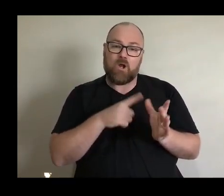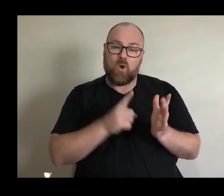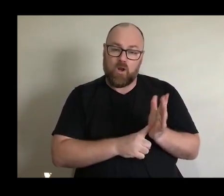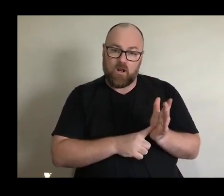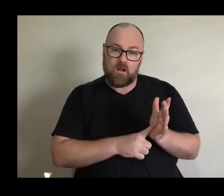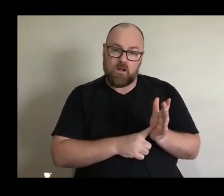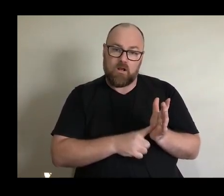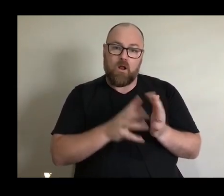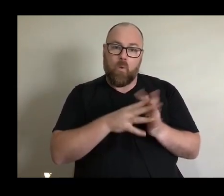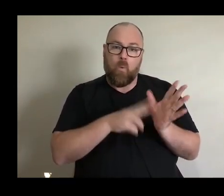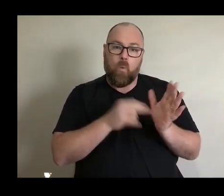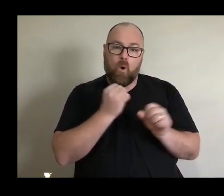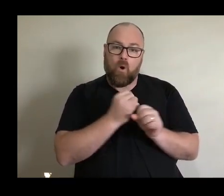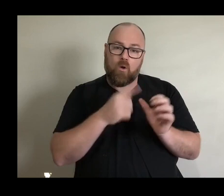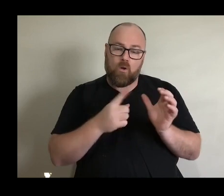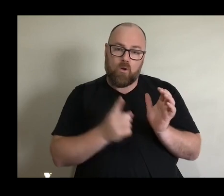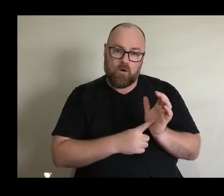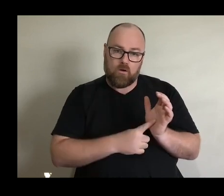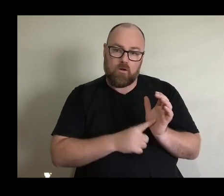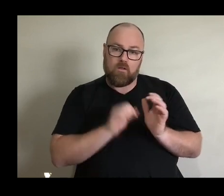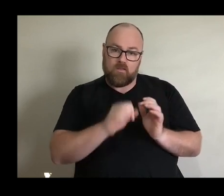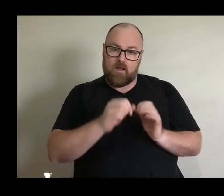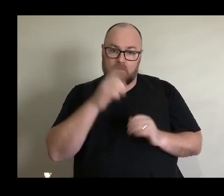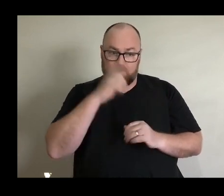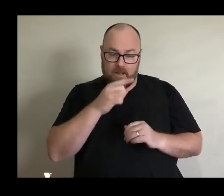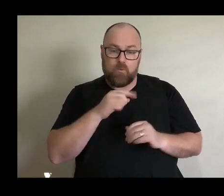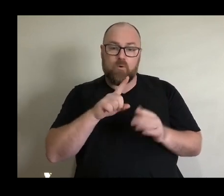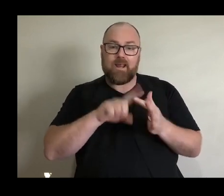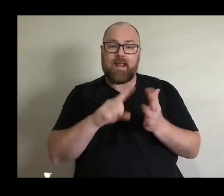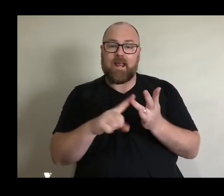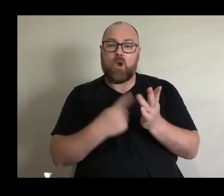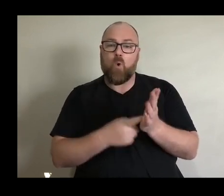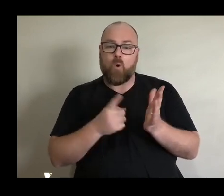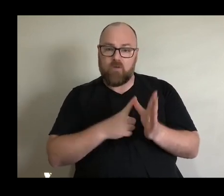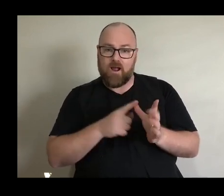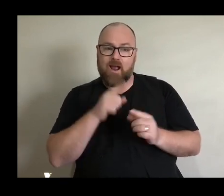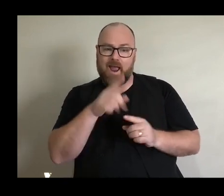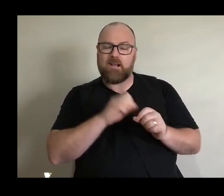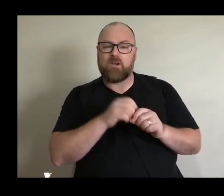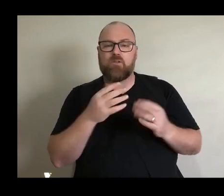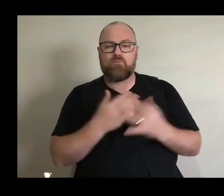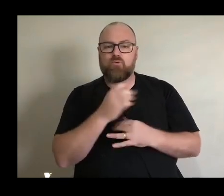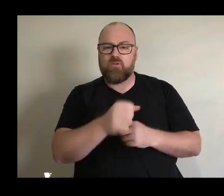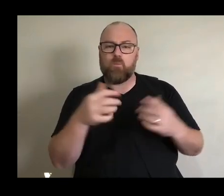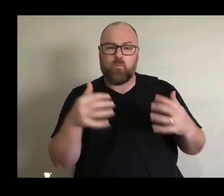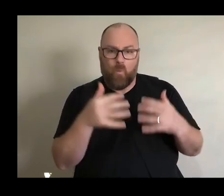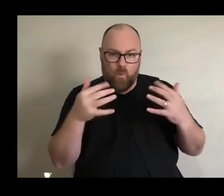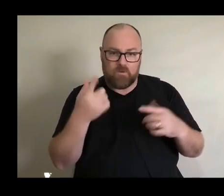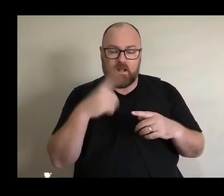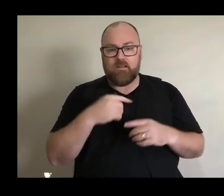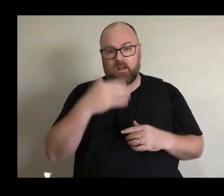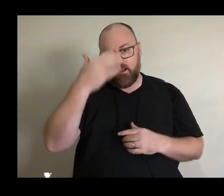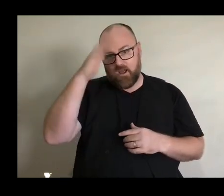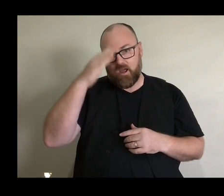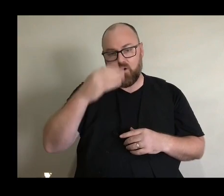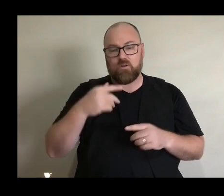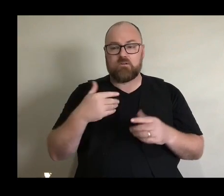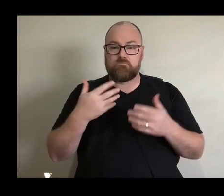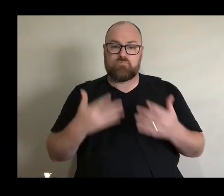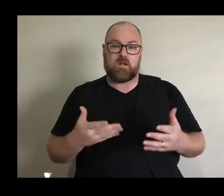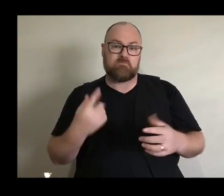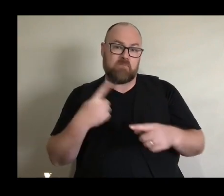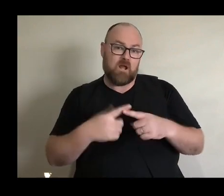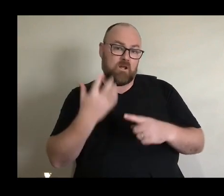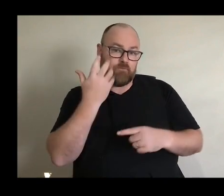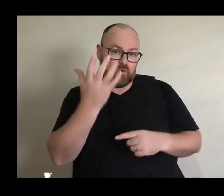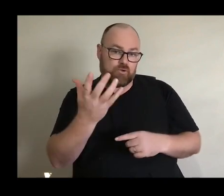of the Eora Nation, and their ancestors in their struggles through frontier wars, and their elders present and future. It is upon their